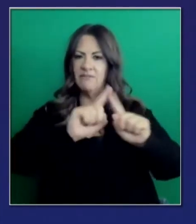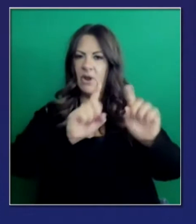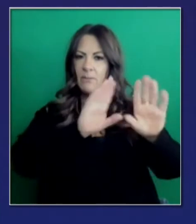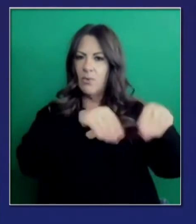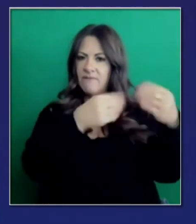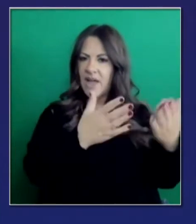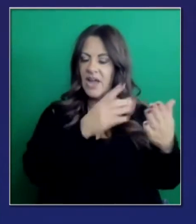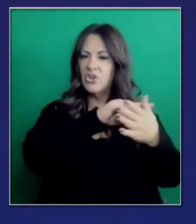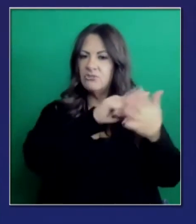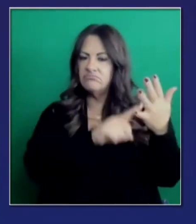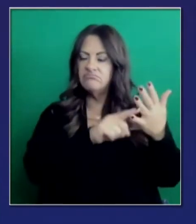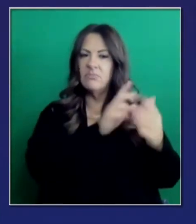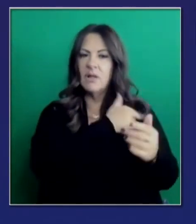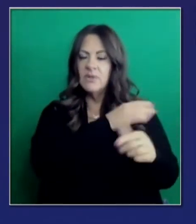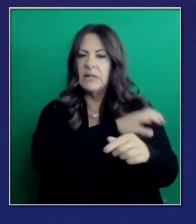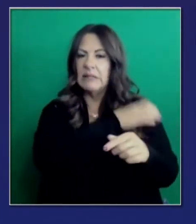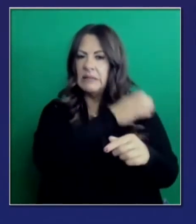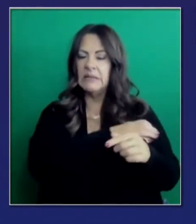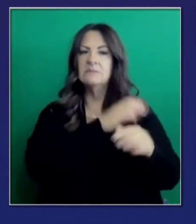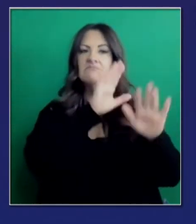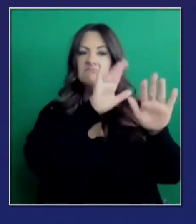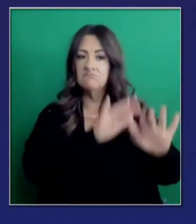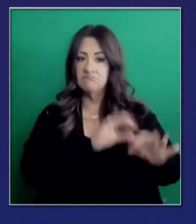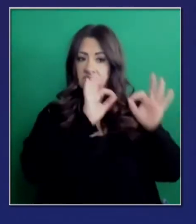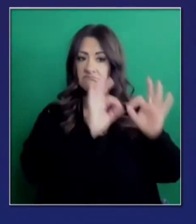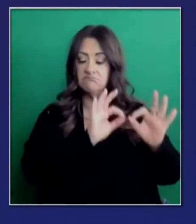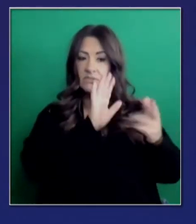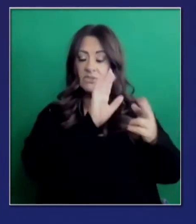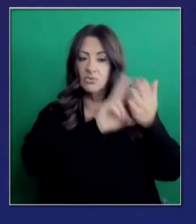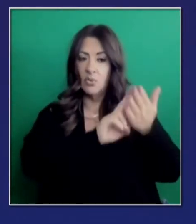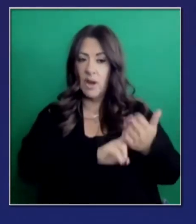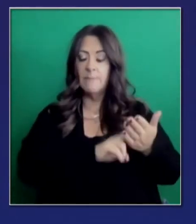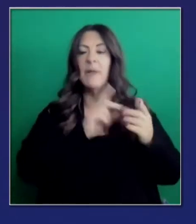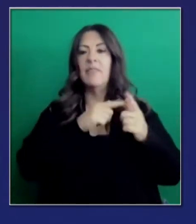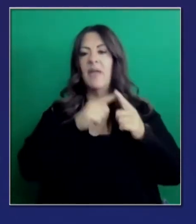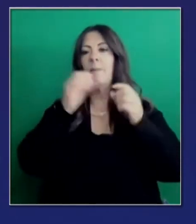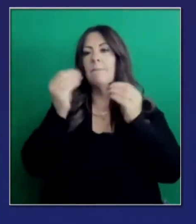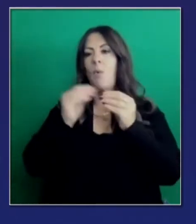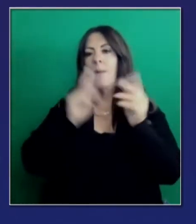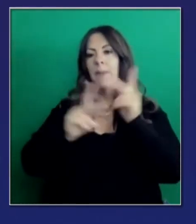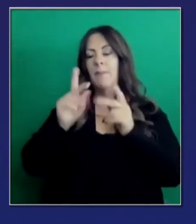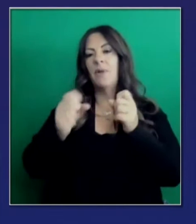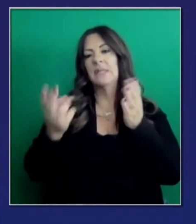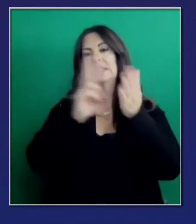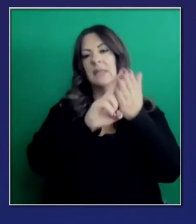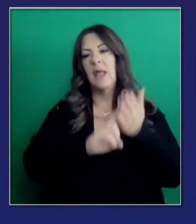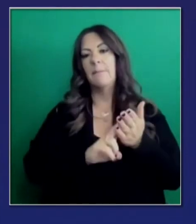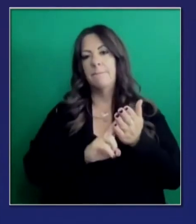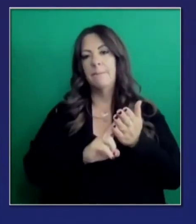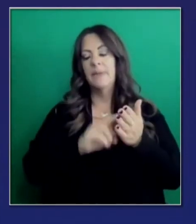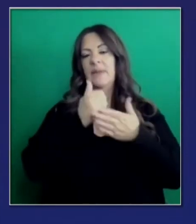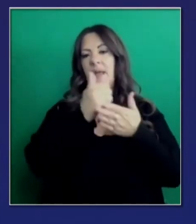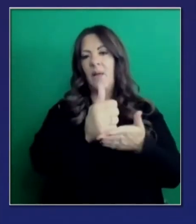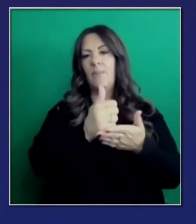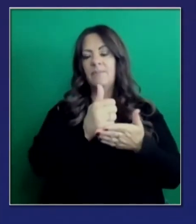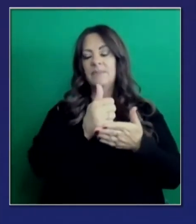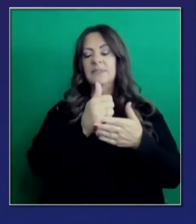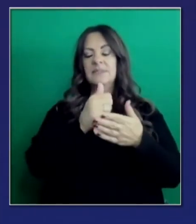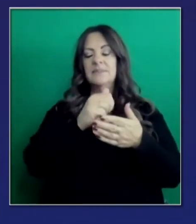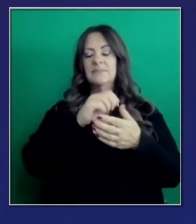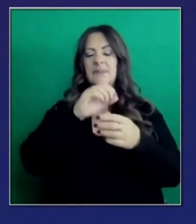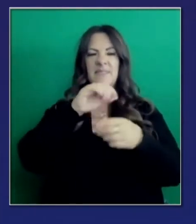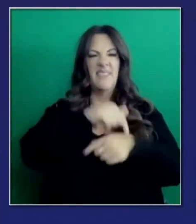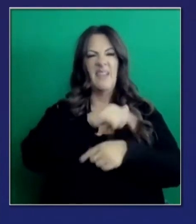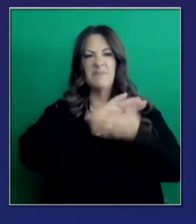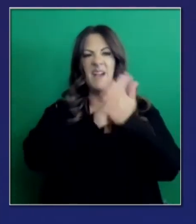of getting more and more people to participate. And we look forward to, again, getting this out statewide in just a number of